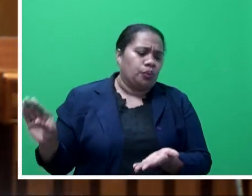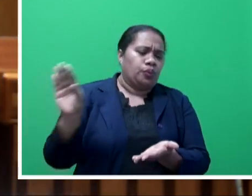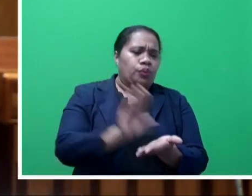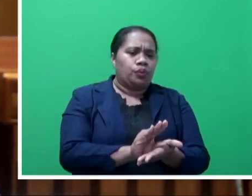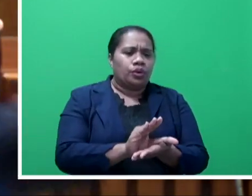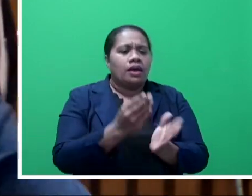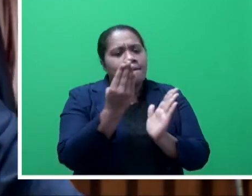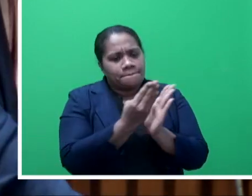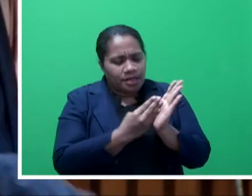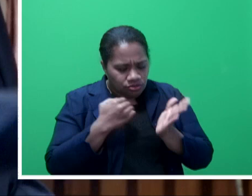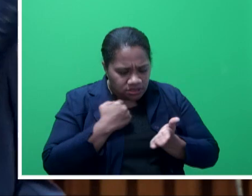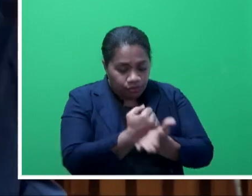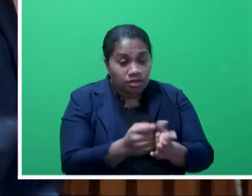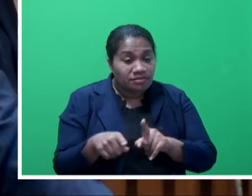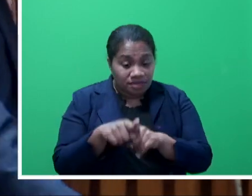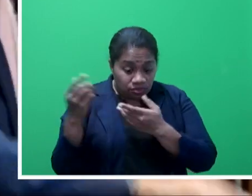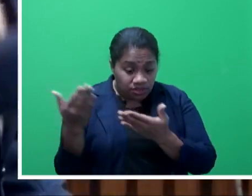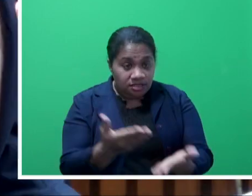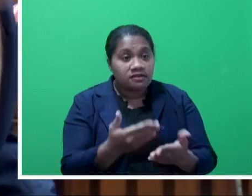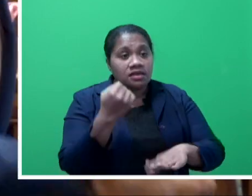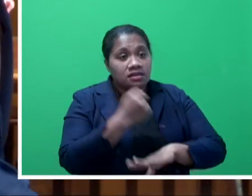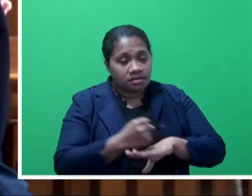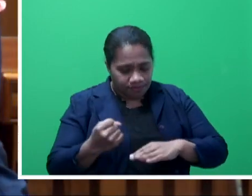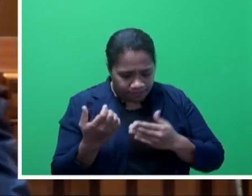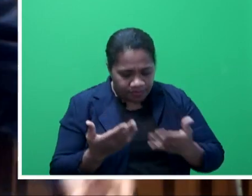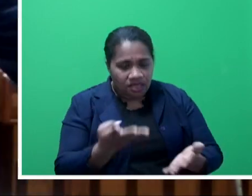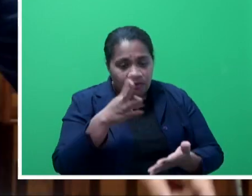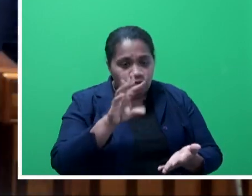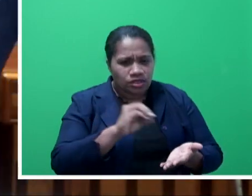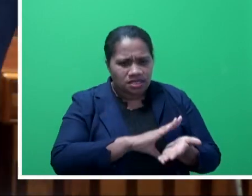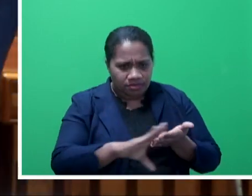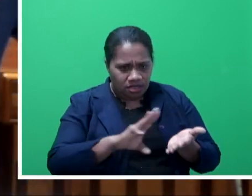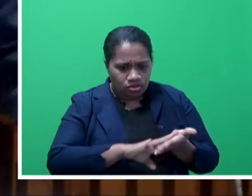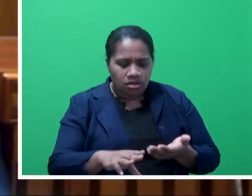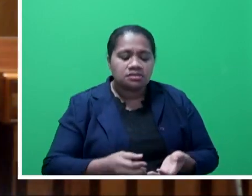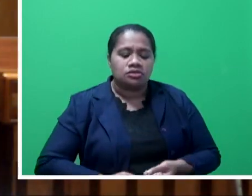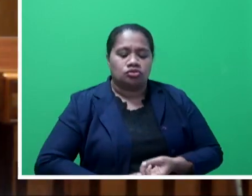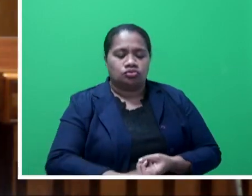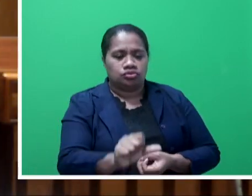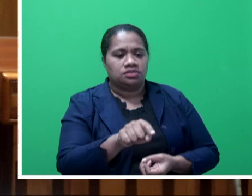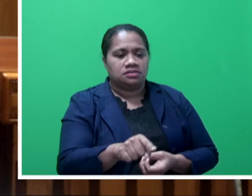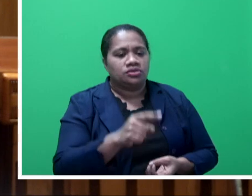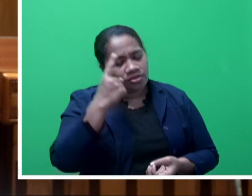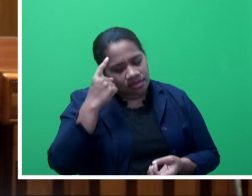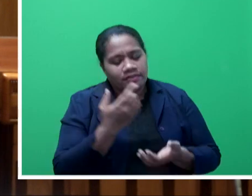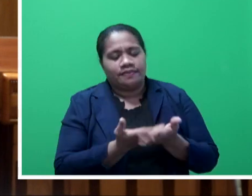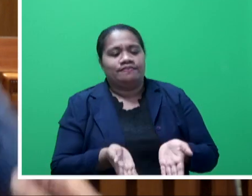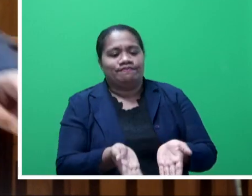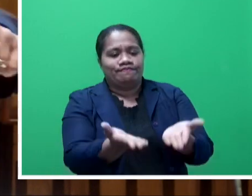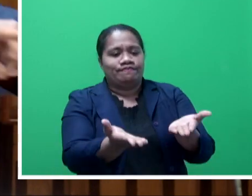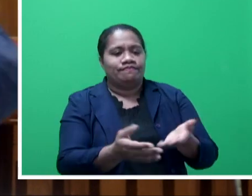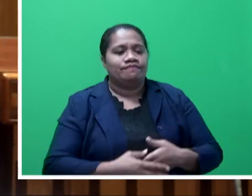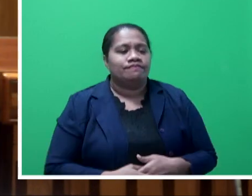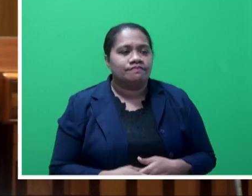give money to the government, saying, here's $40 million, whatever it is, you spend as you think it is worth your while.